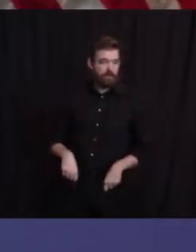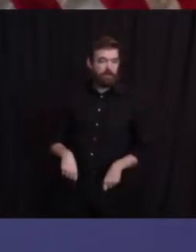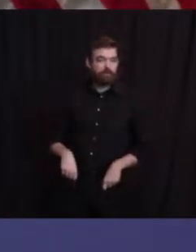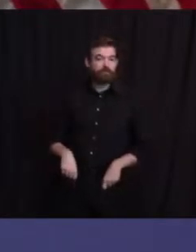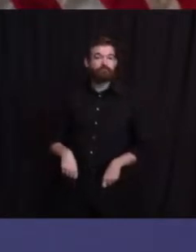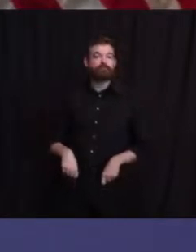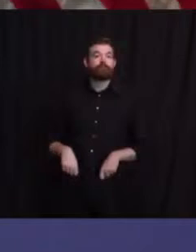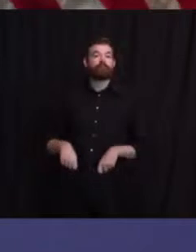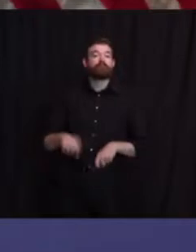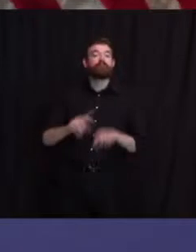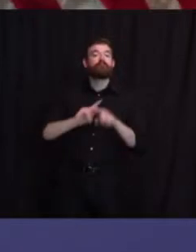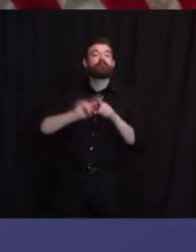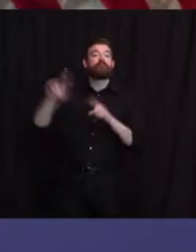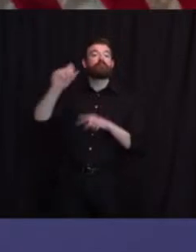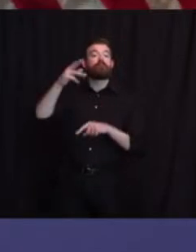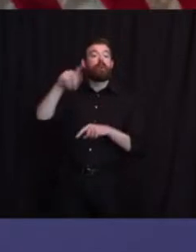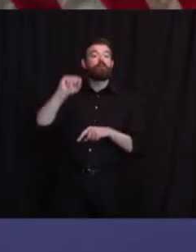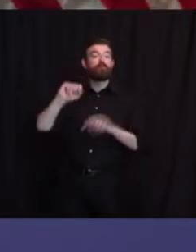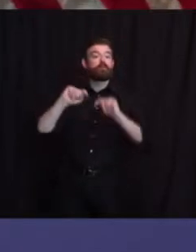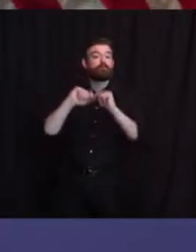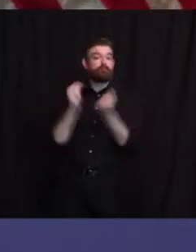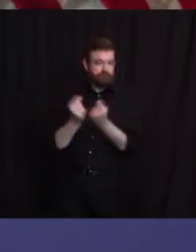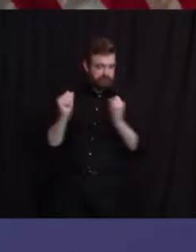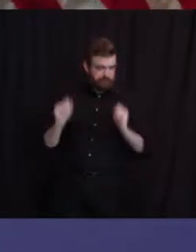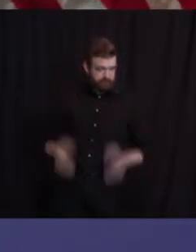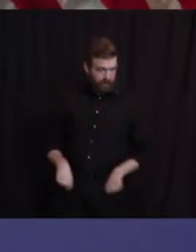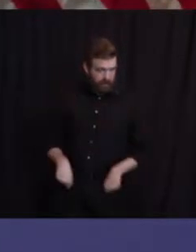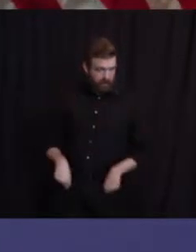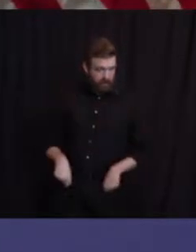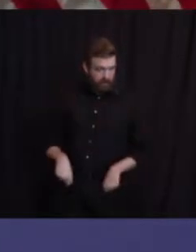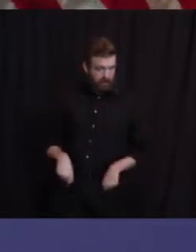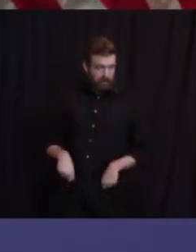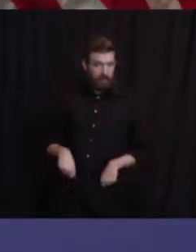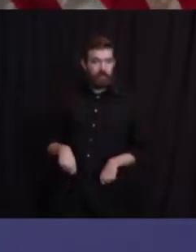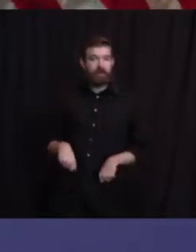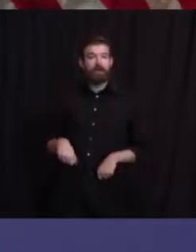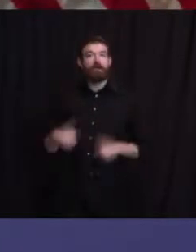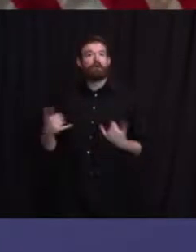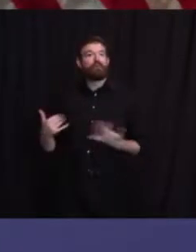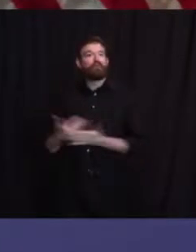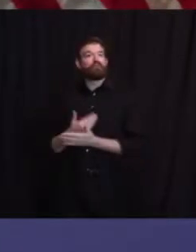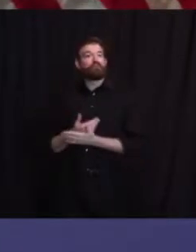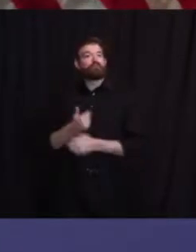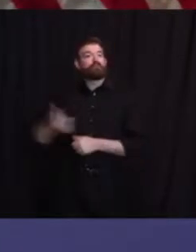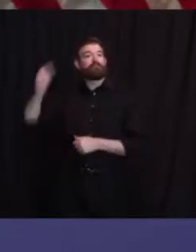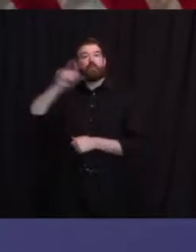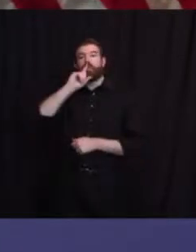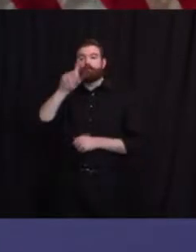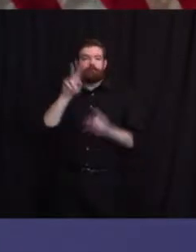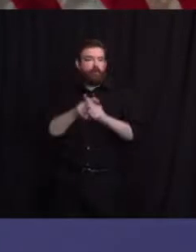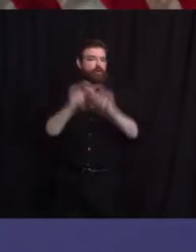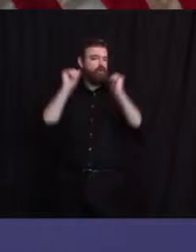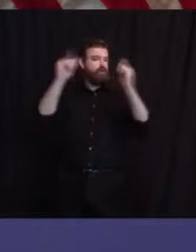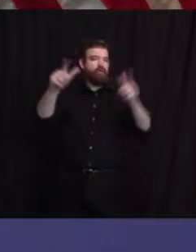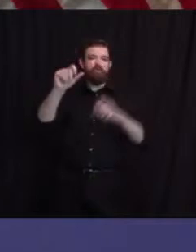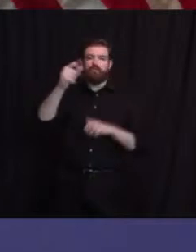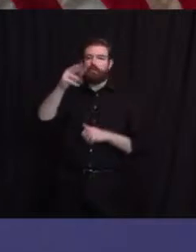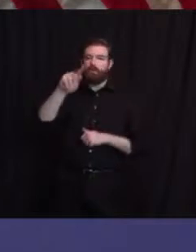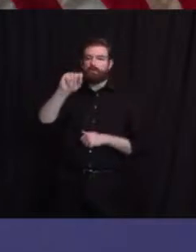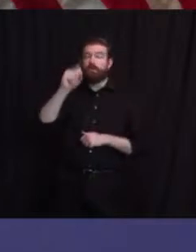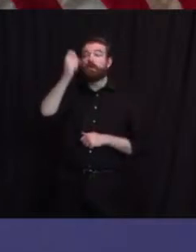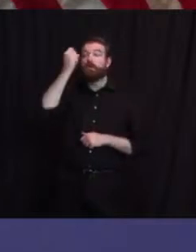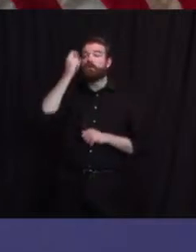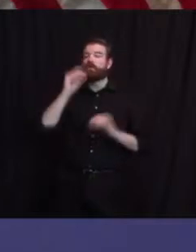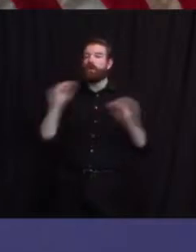teams can practice, and this would apply to all sports, non-contact sports. And then I'll